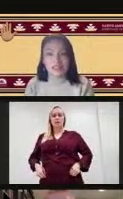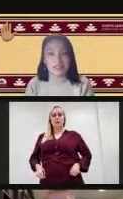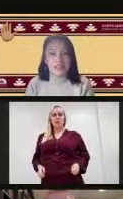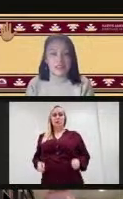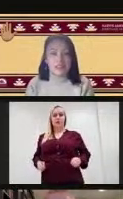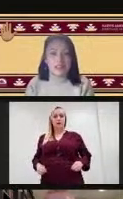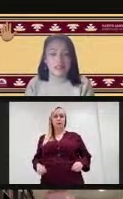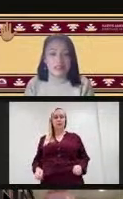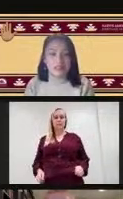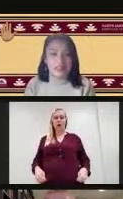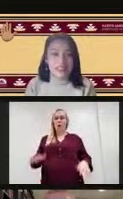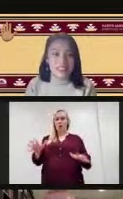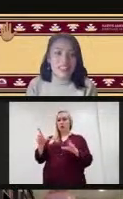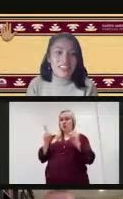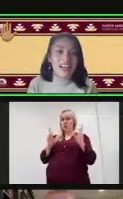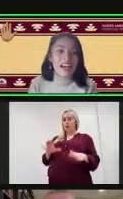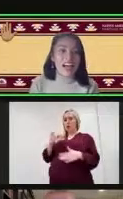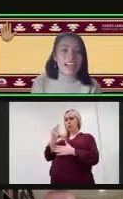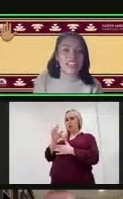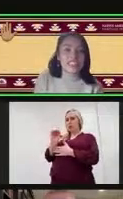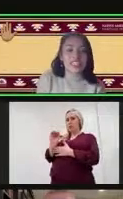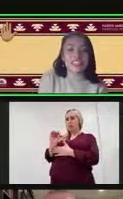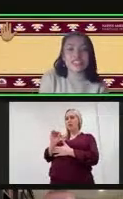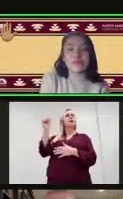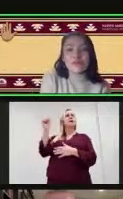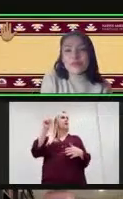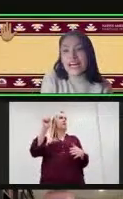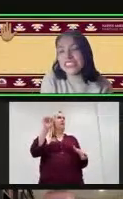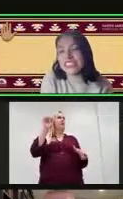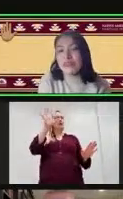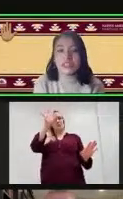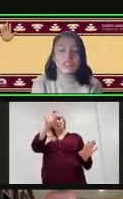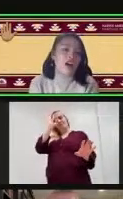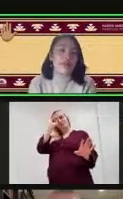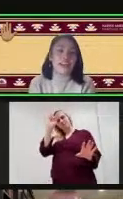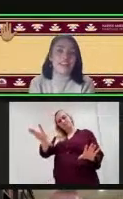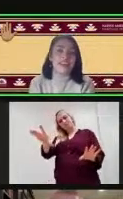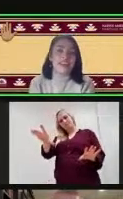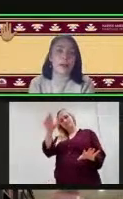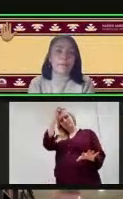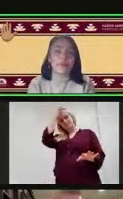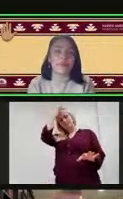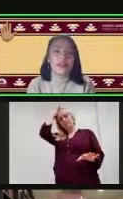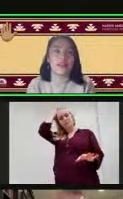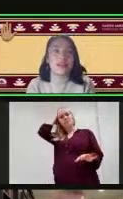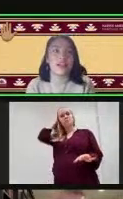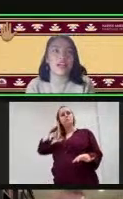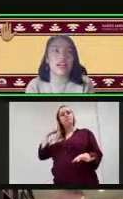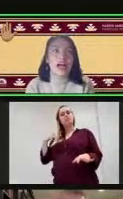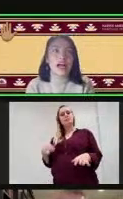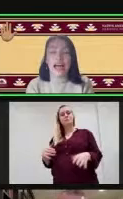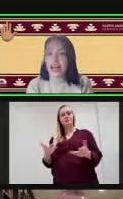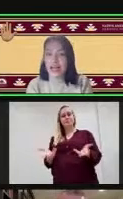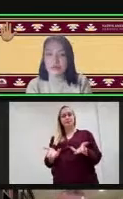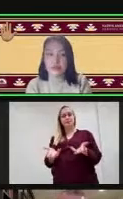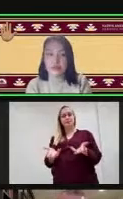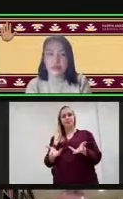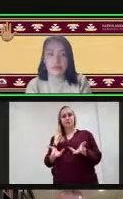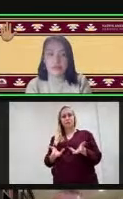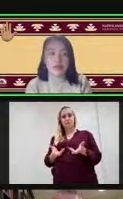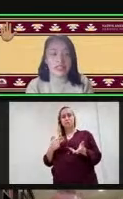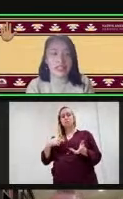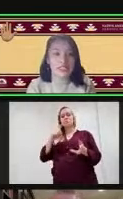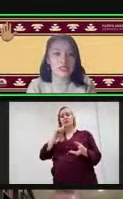Oh, Director Guzman Ortiz, sorry. Yeah, and I just had one comment, and I think I